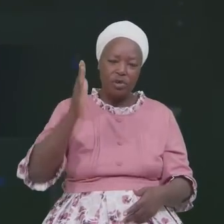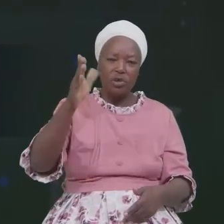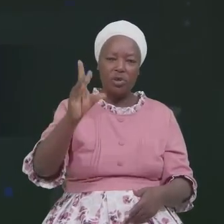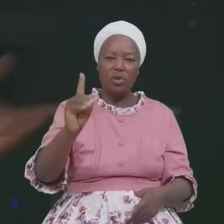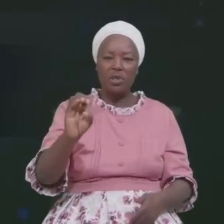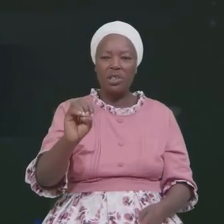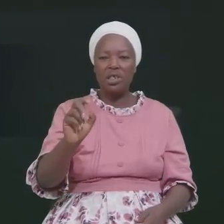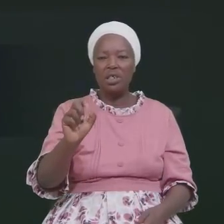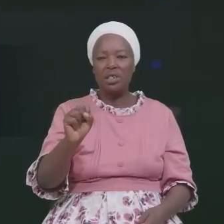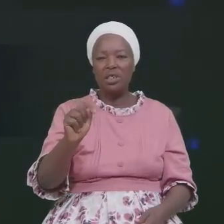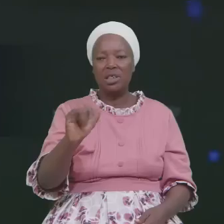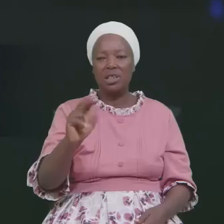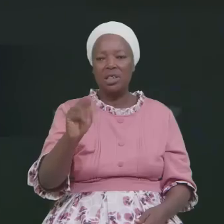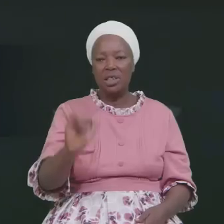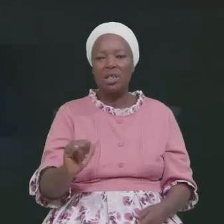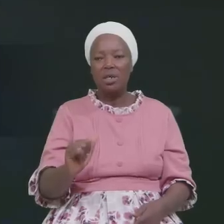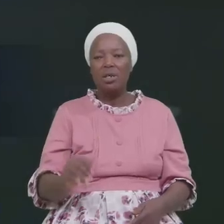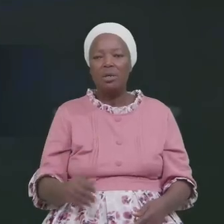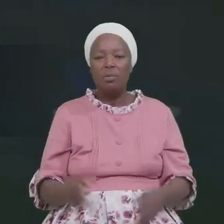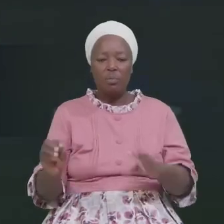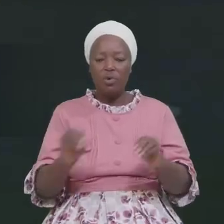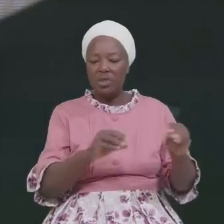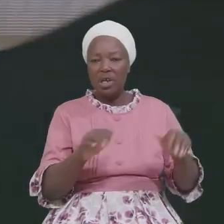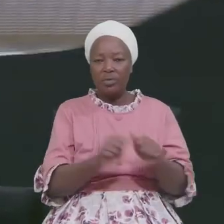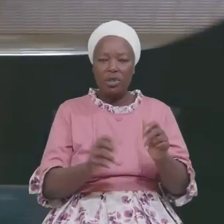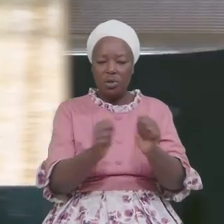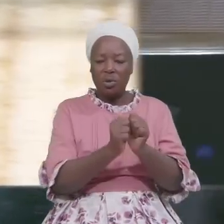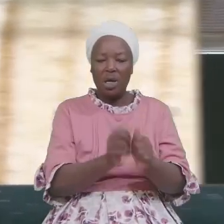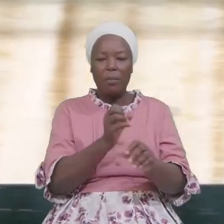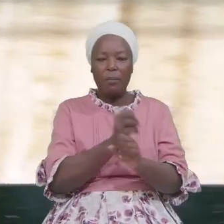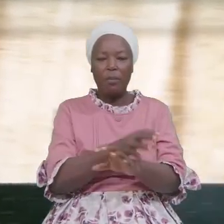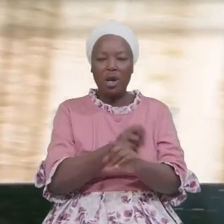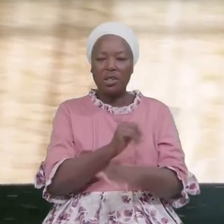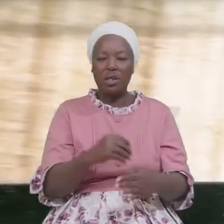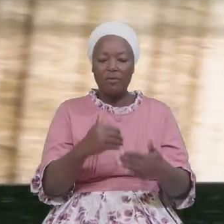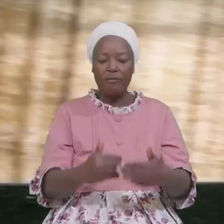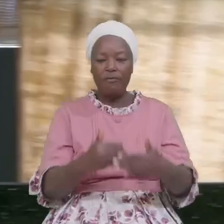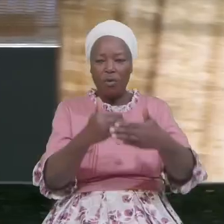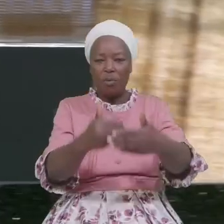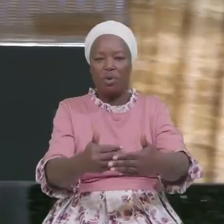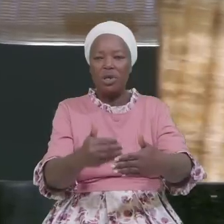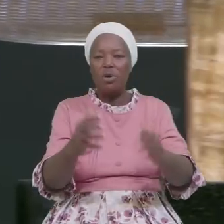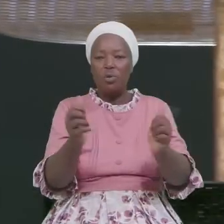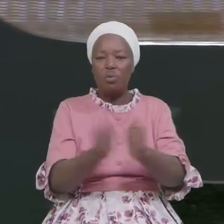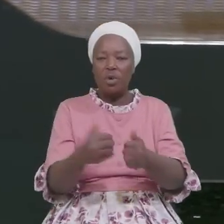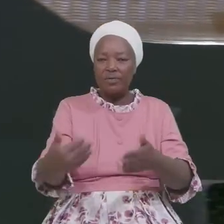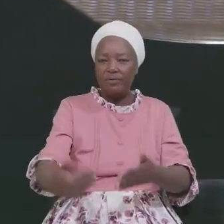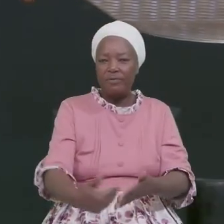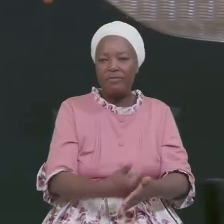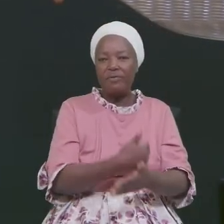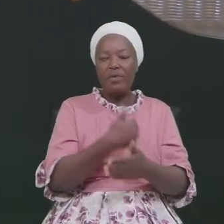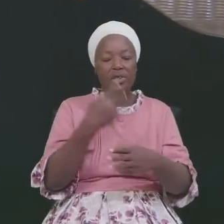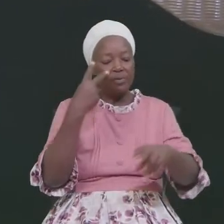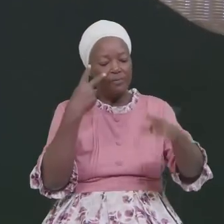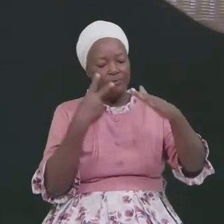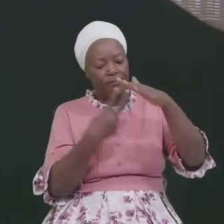destiny. Bring everything together. Marching forward with fresh